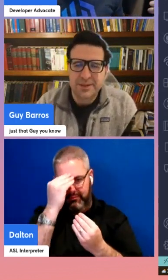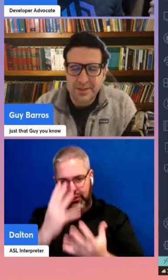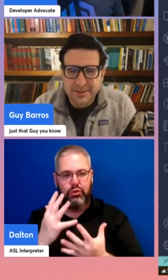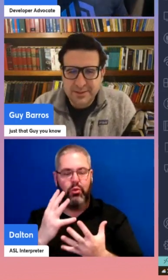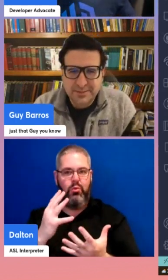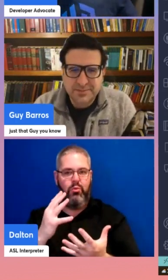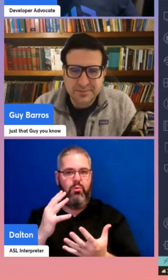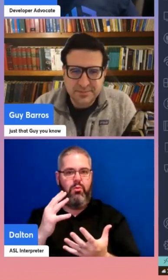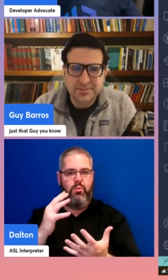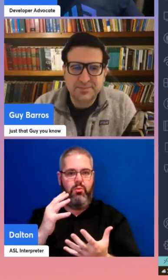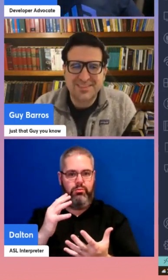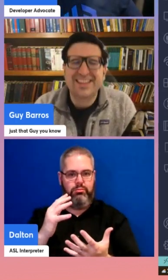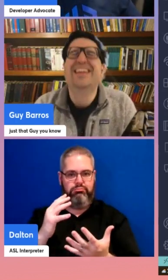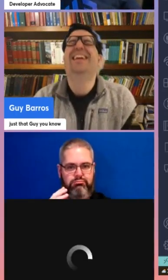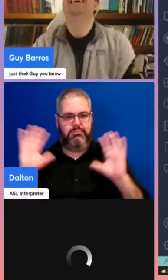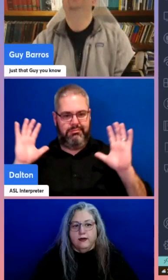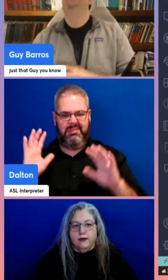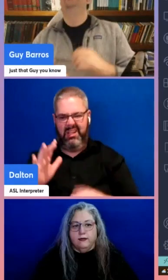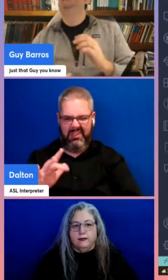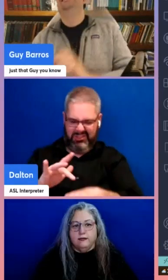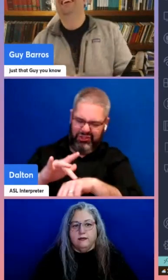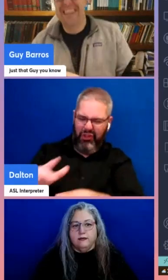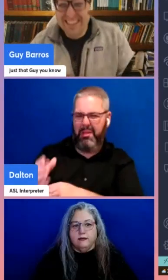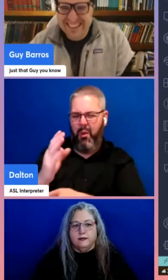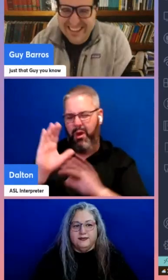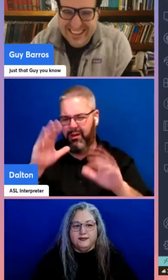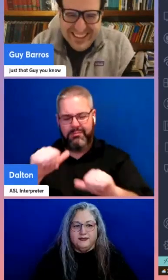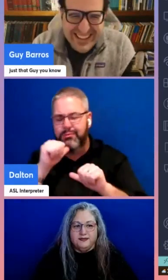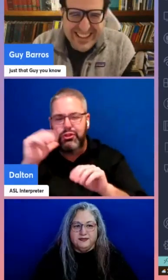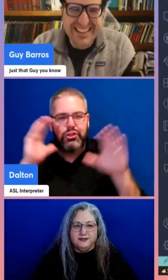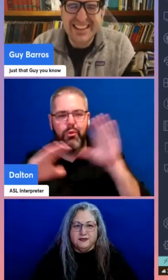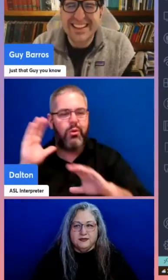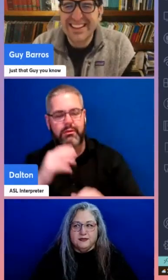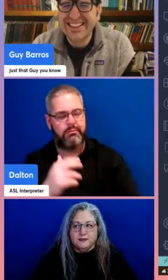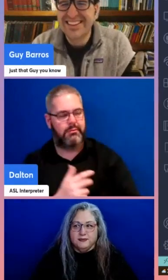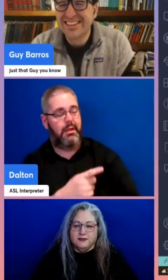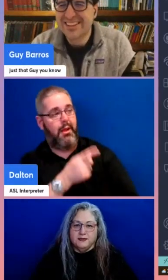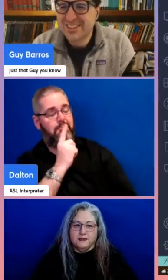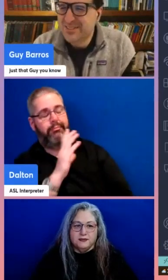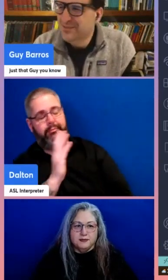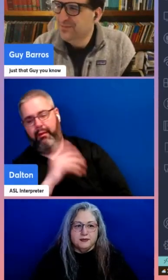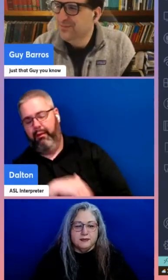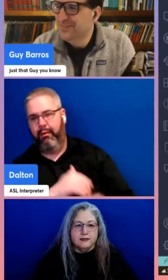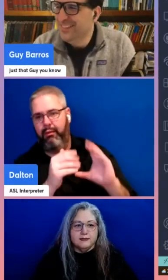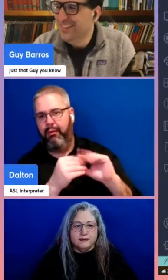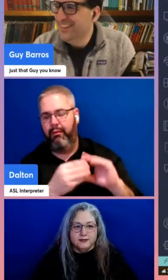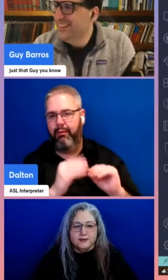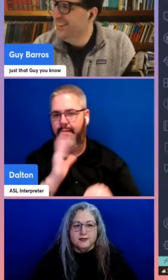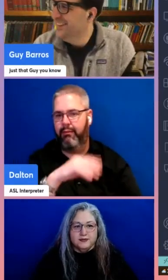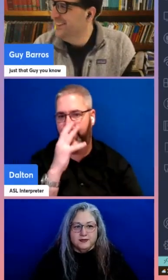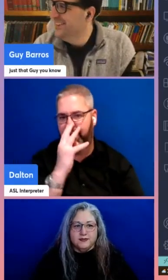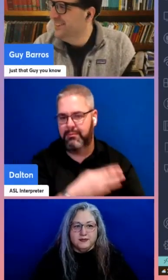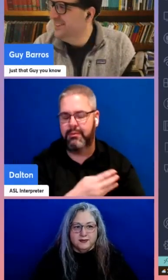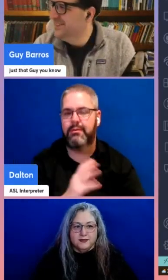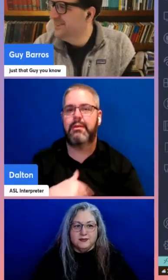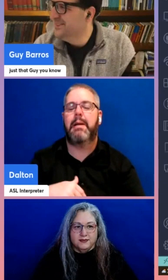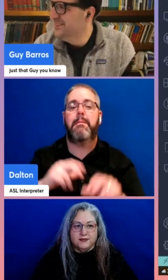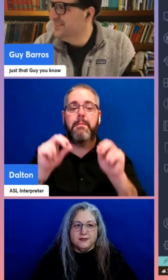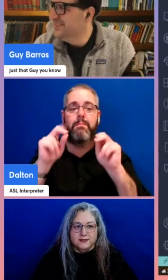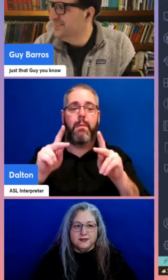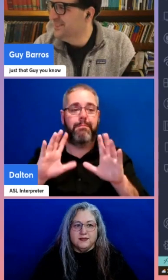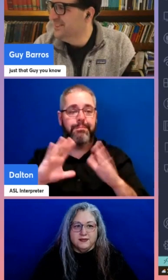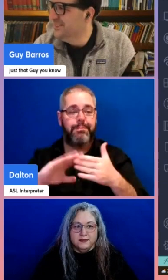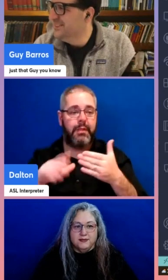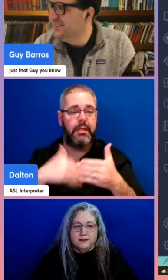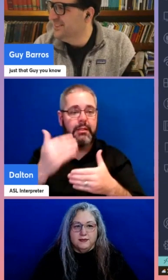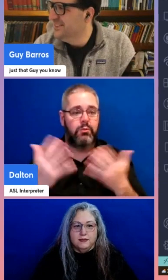information. Look, it's early. All right, let's carry on. He didn't say that. So next thing we need to look at is kind of building